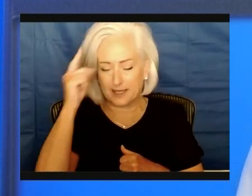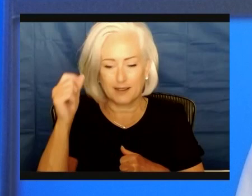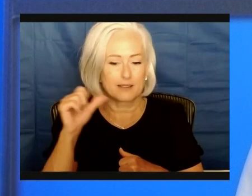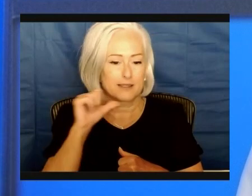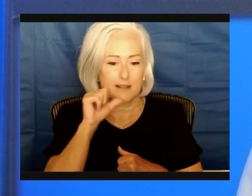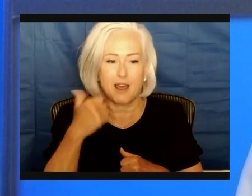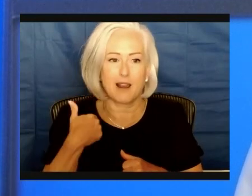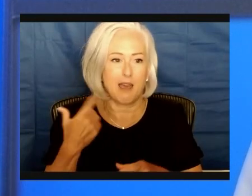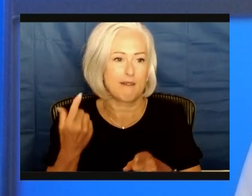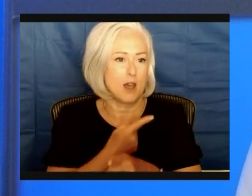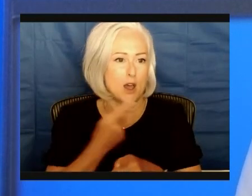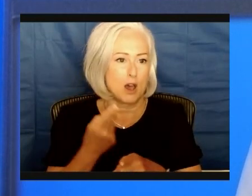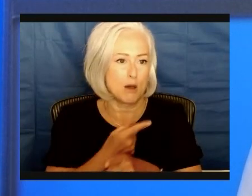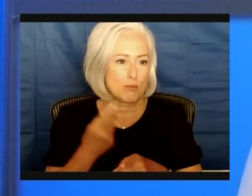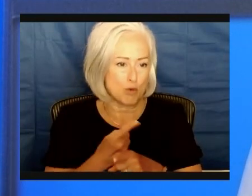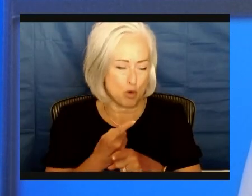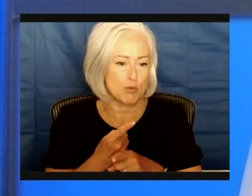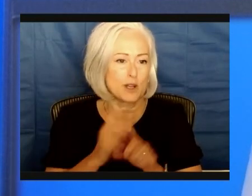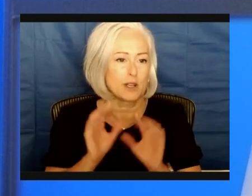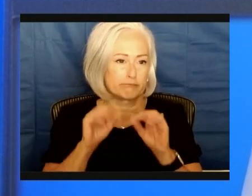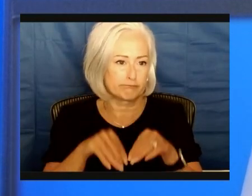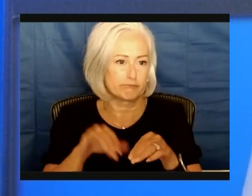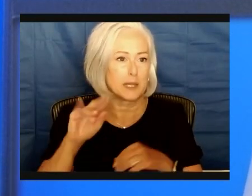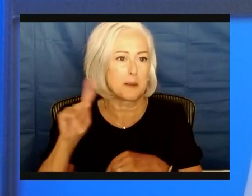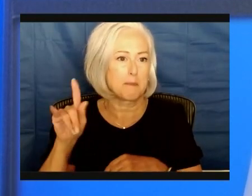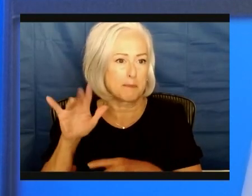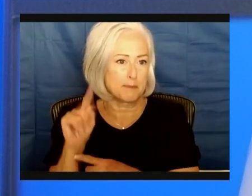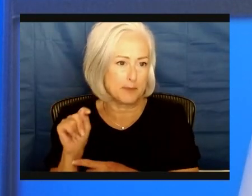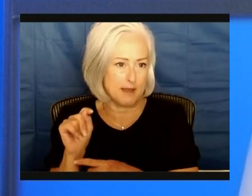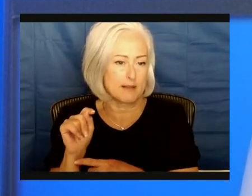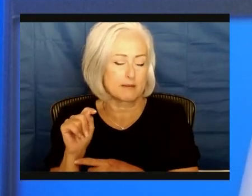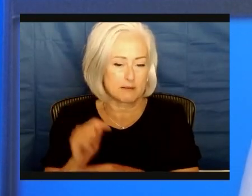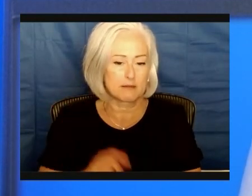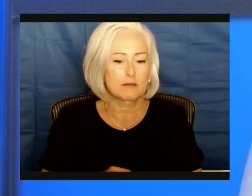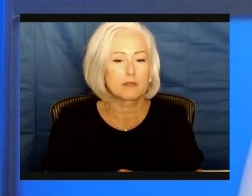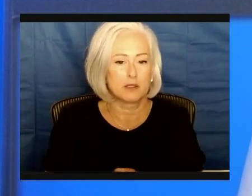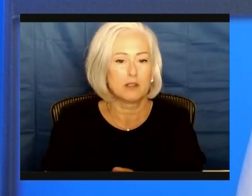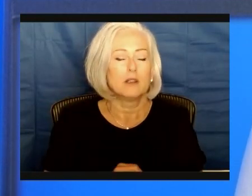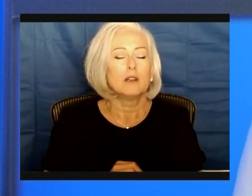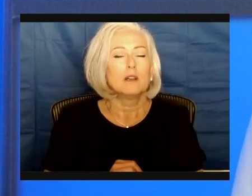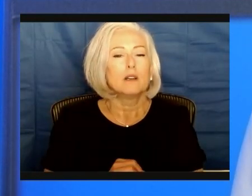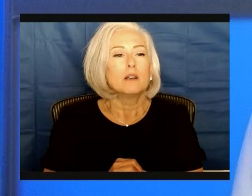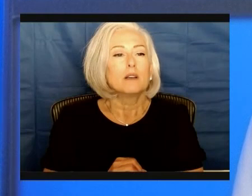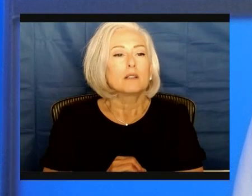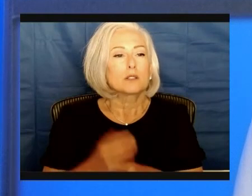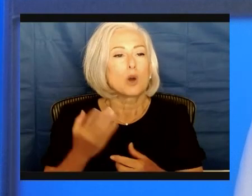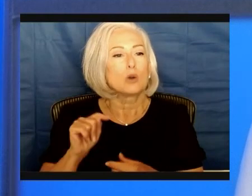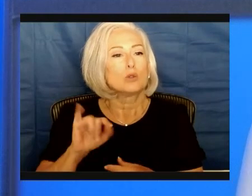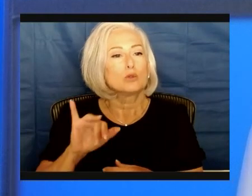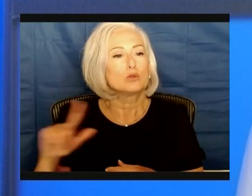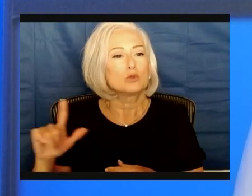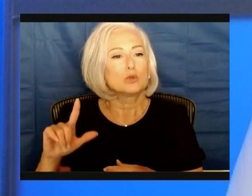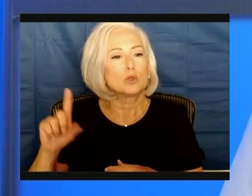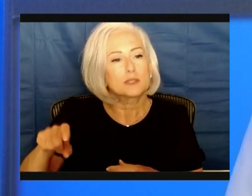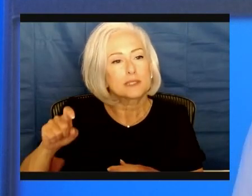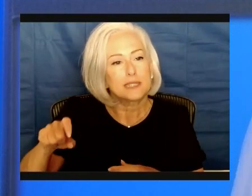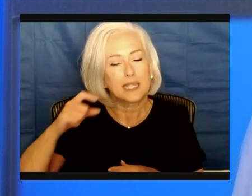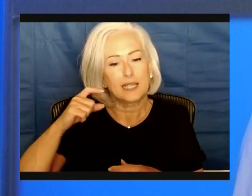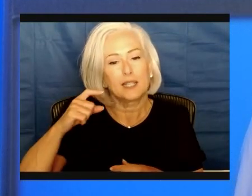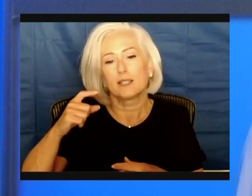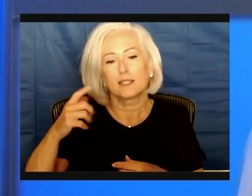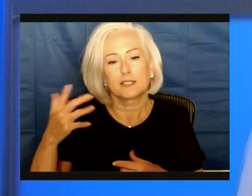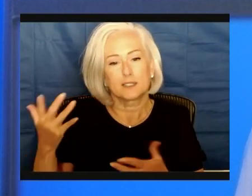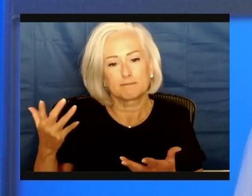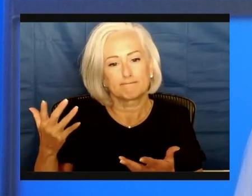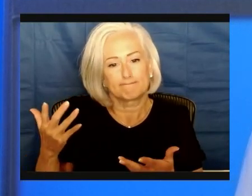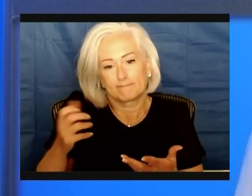different plates or nails. These are the instruments that you use for fracture fixation. So we don't have those a